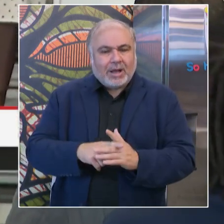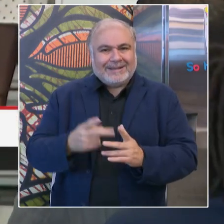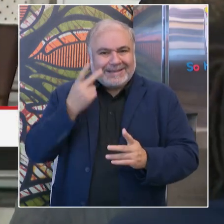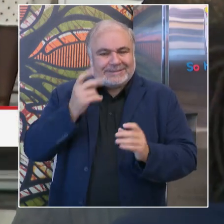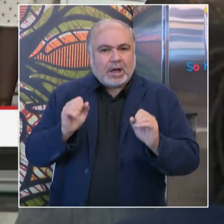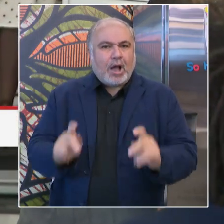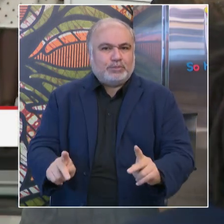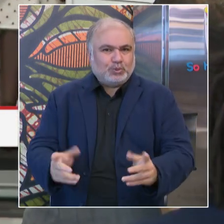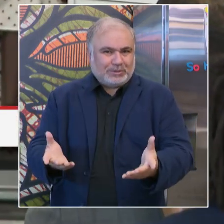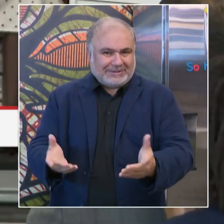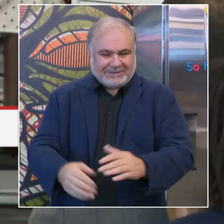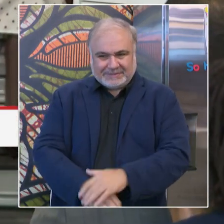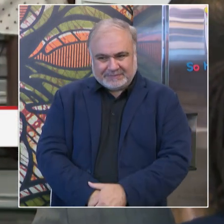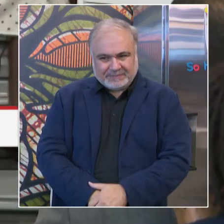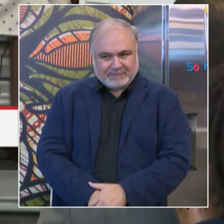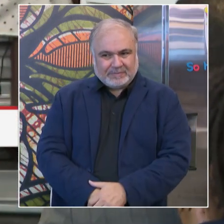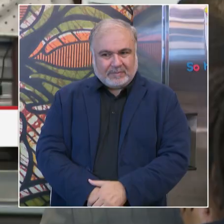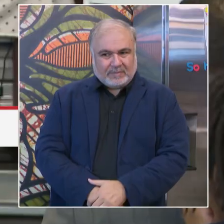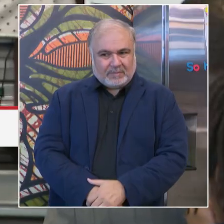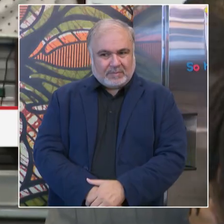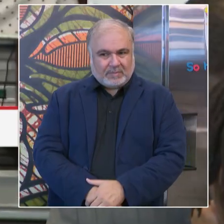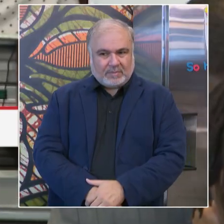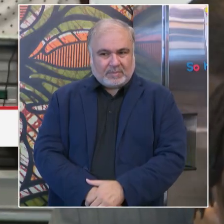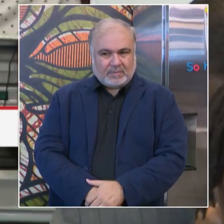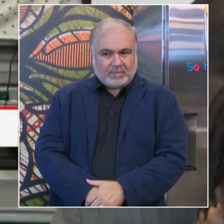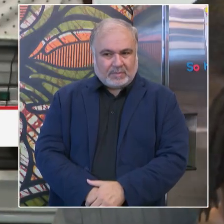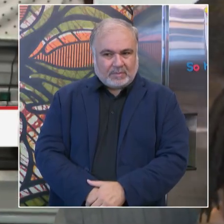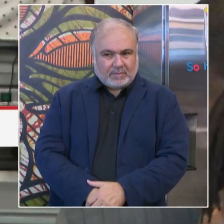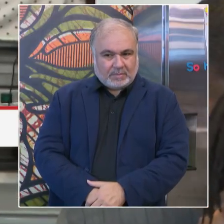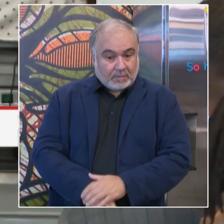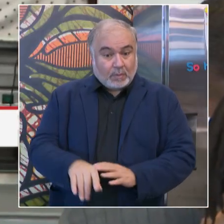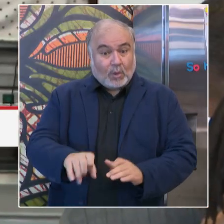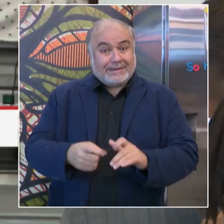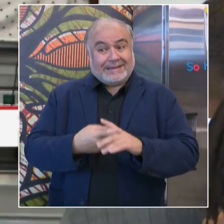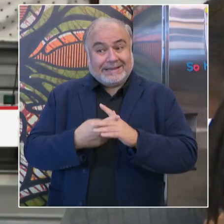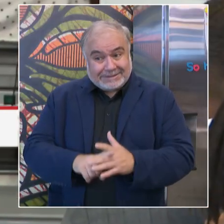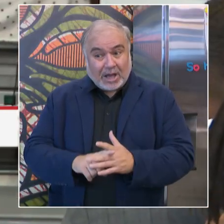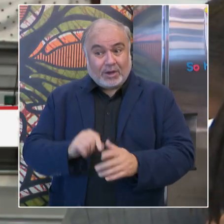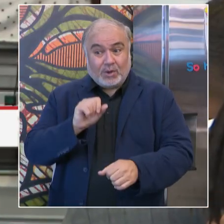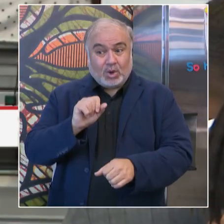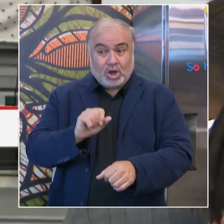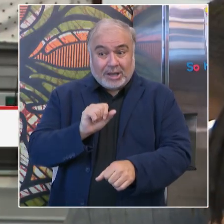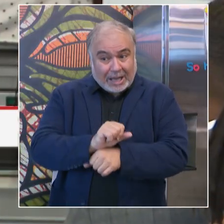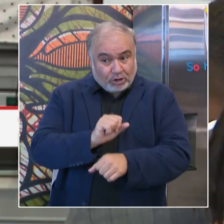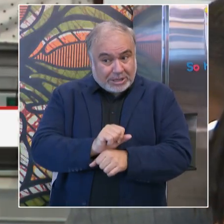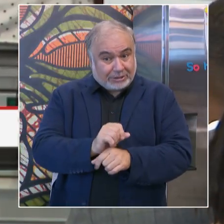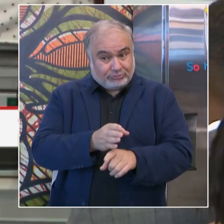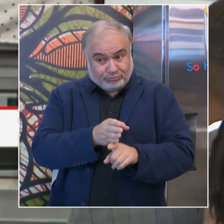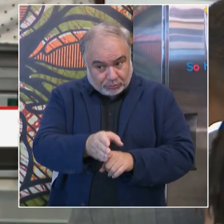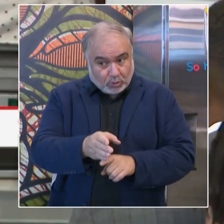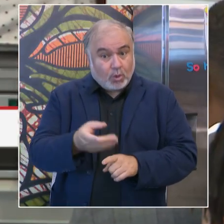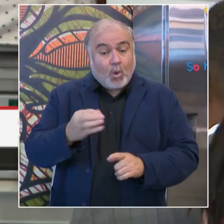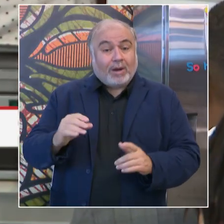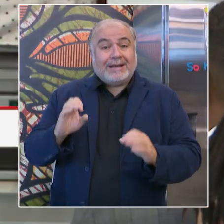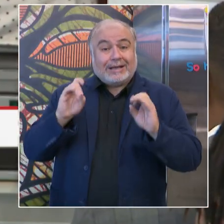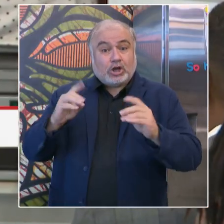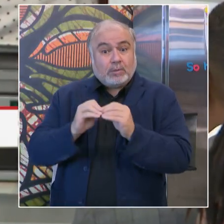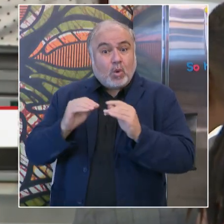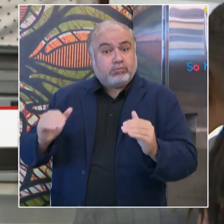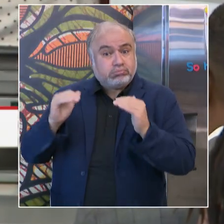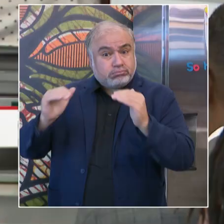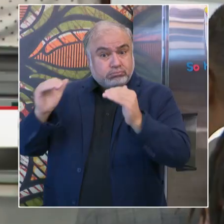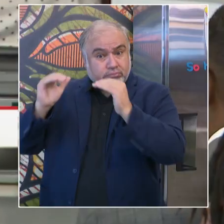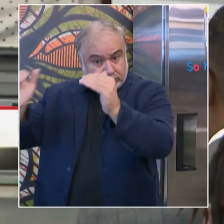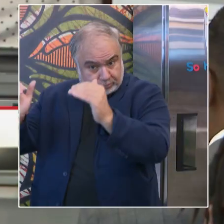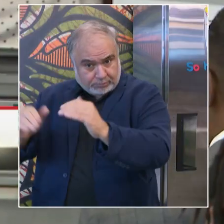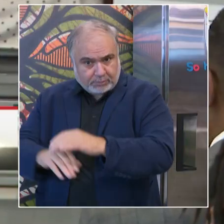starting a career, continuing their education, or pursuing further training. At Bloomberg Philanthropies, we have long believed